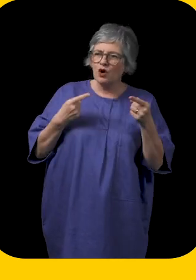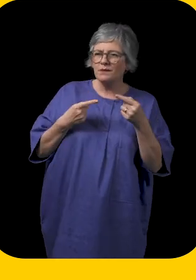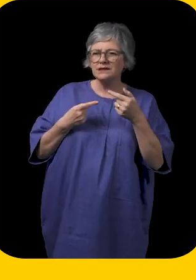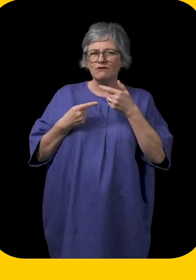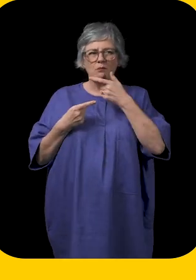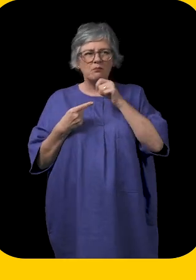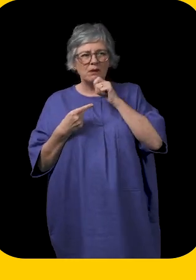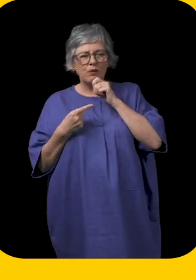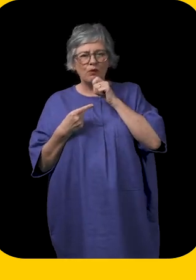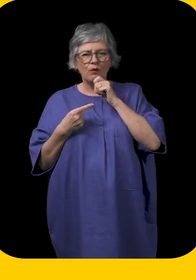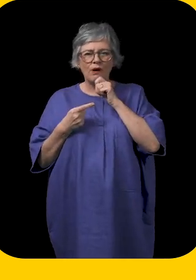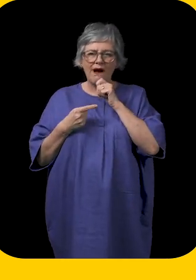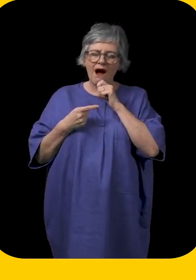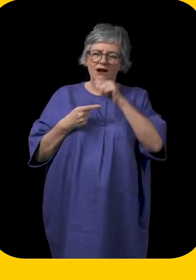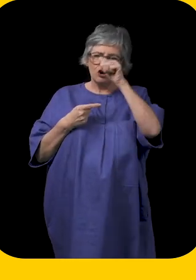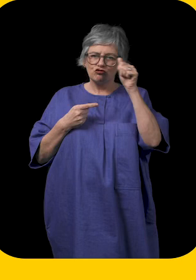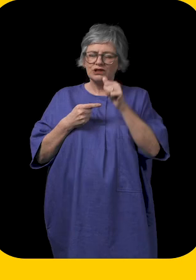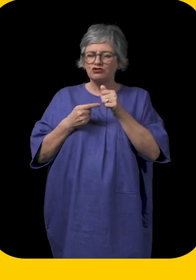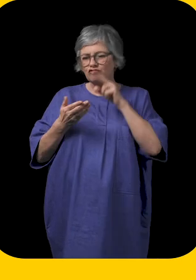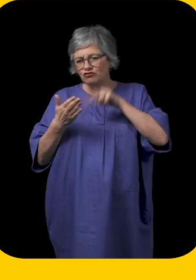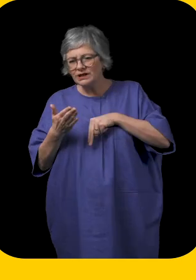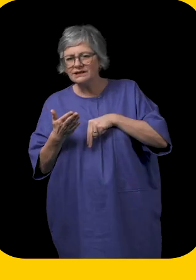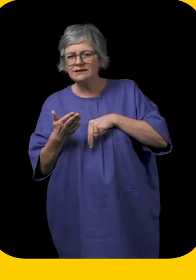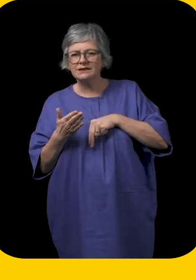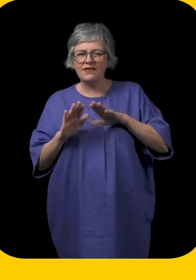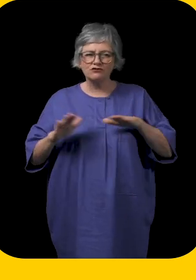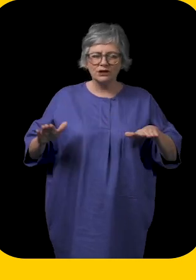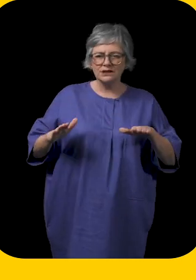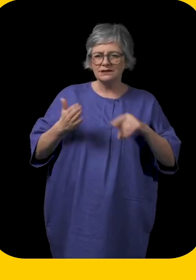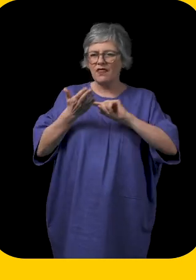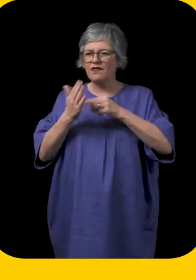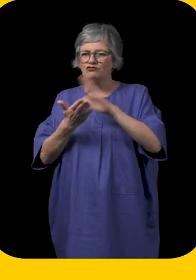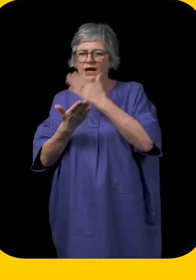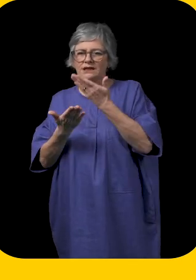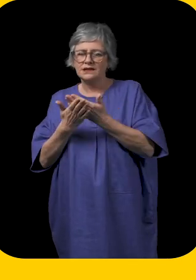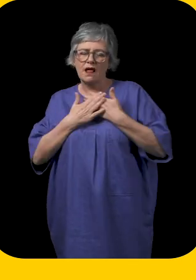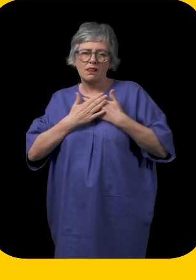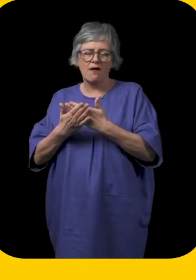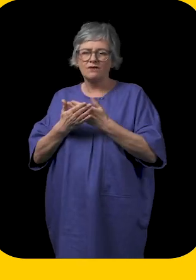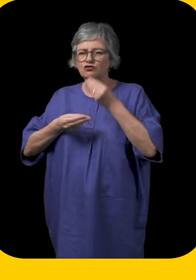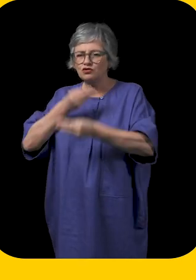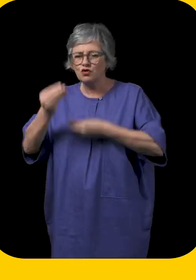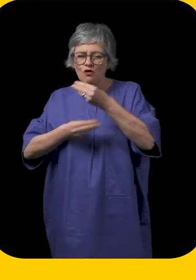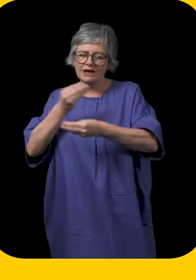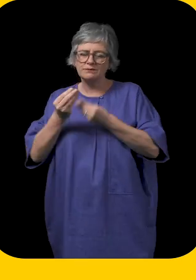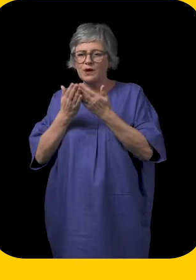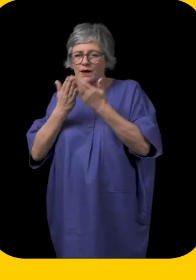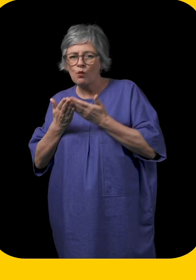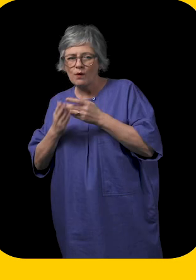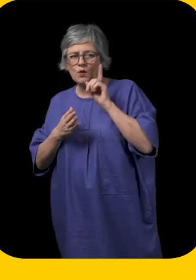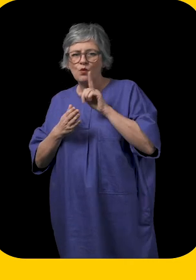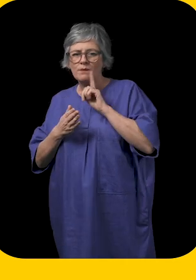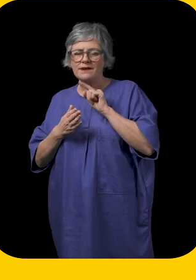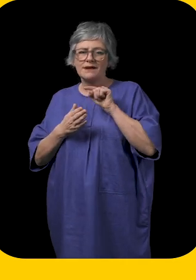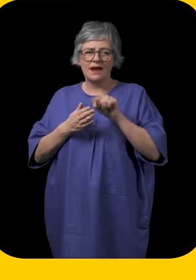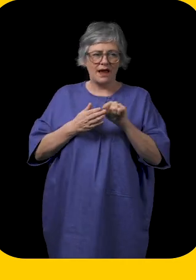I do get comments from Christian readers. In the case of my novel, for example, The Translator, it's about this love story between this